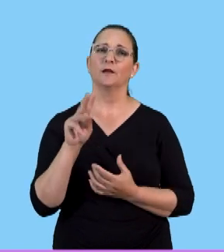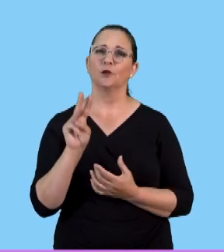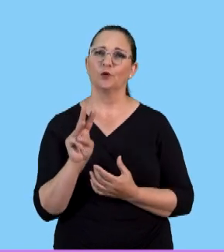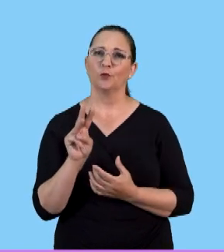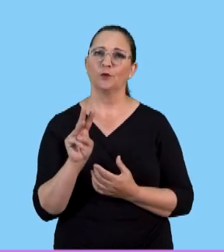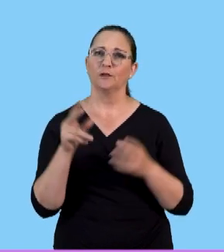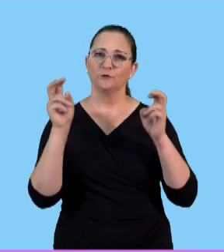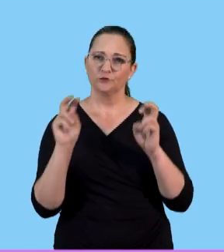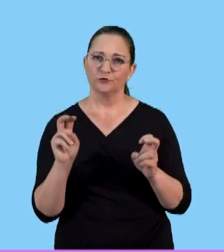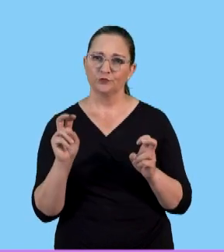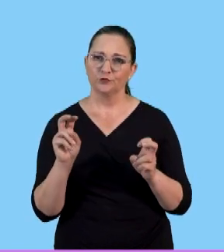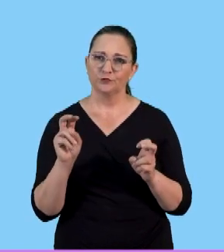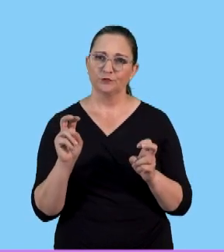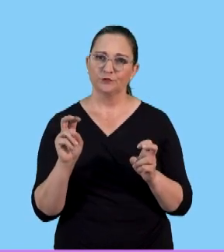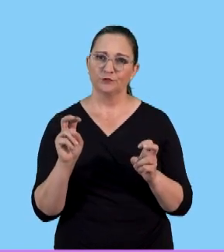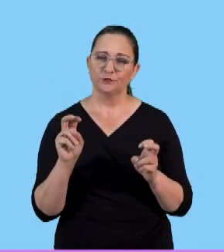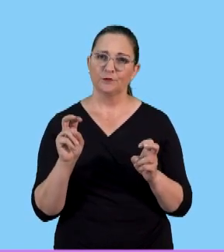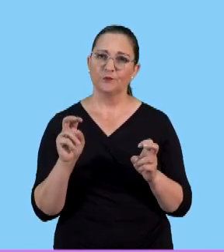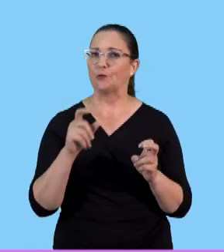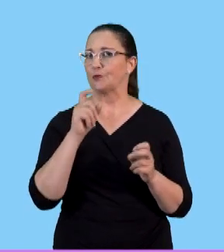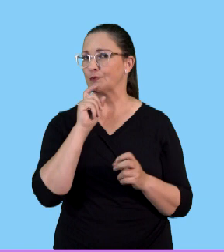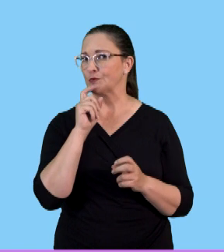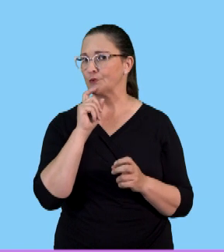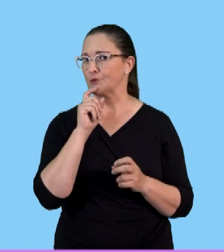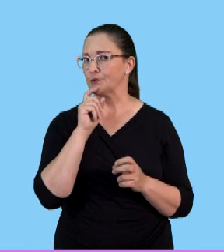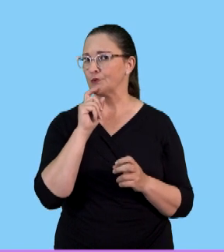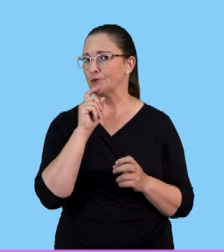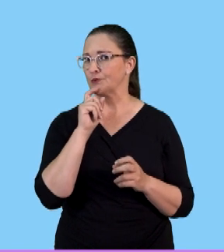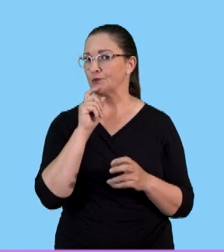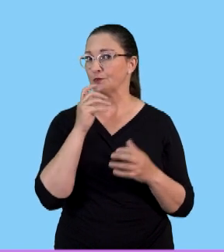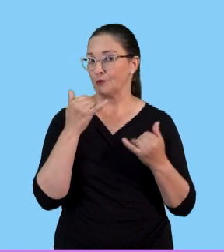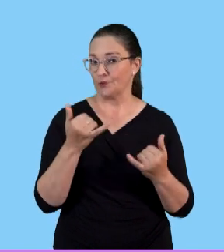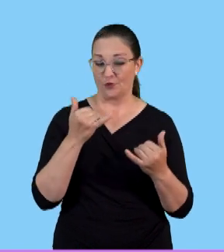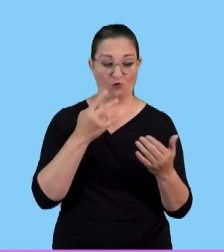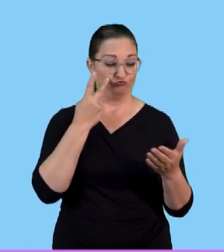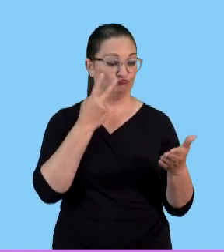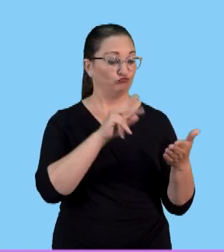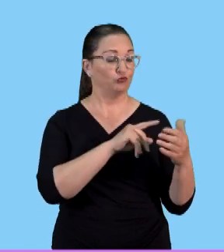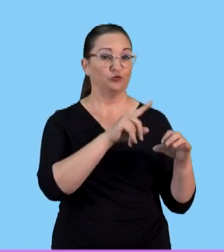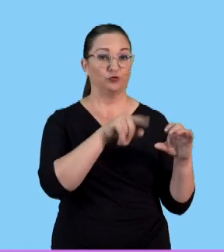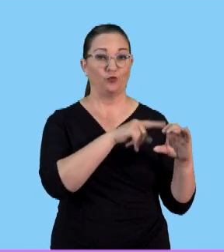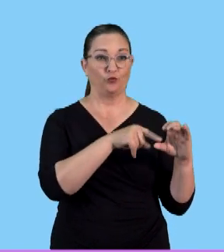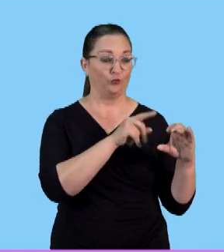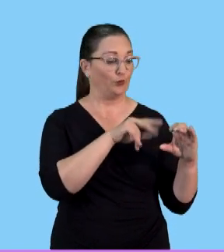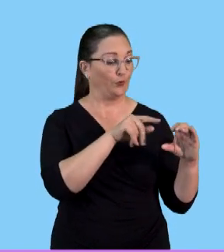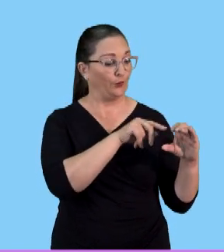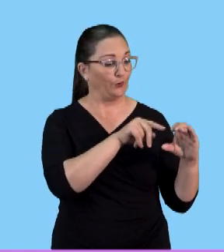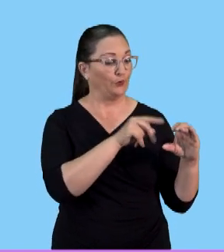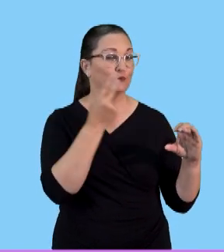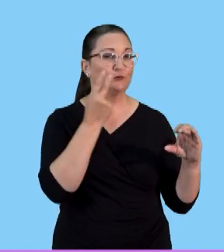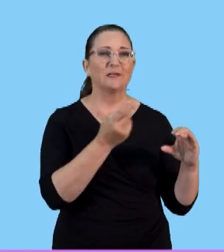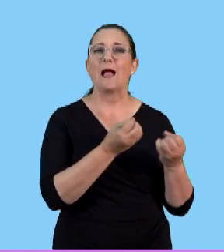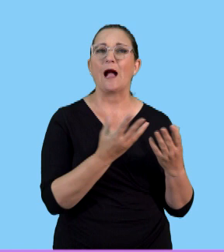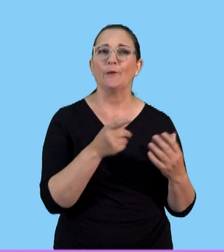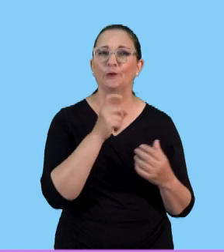many kilowatts of electricity were used according to the readings? So now where do we have